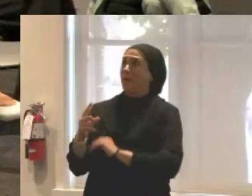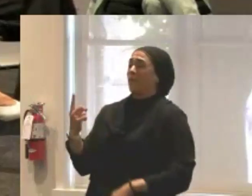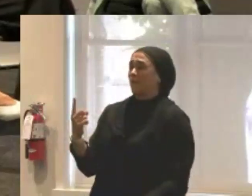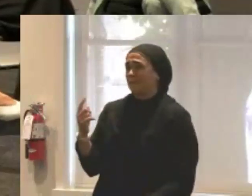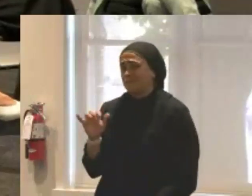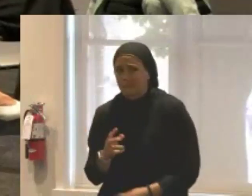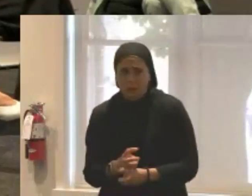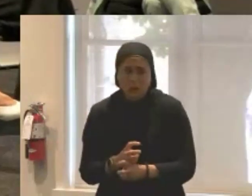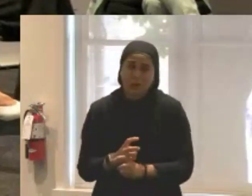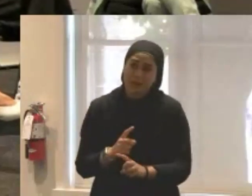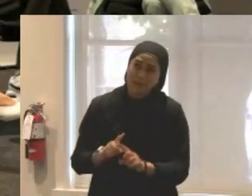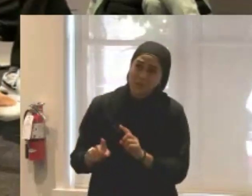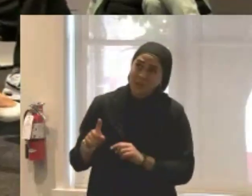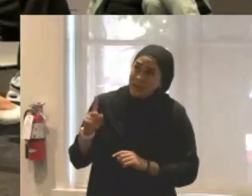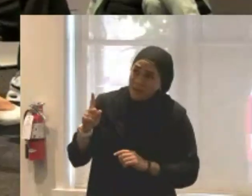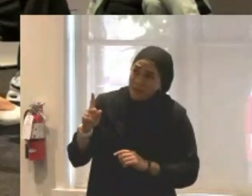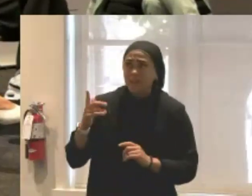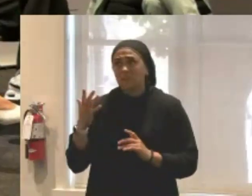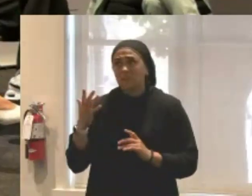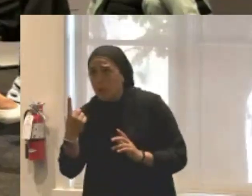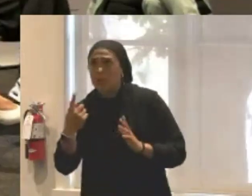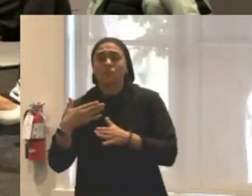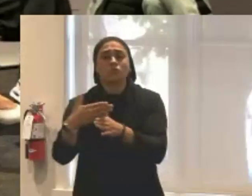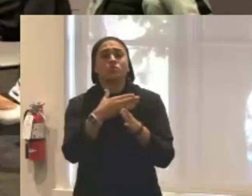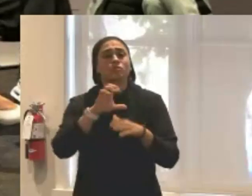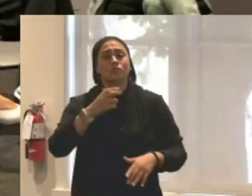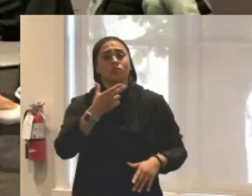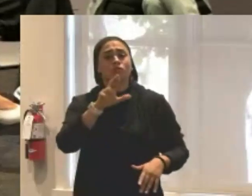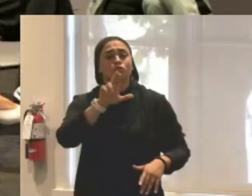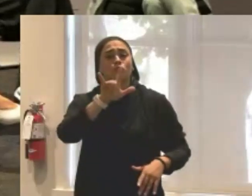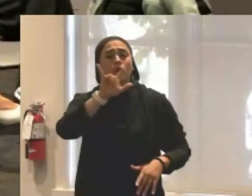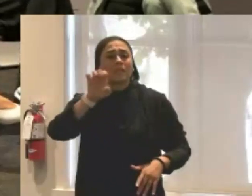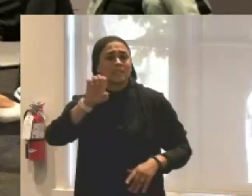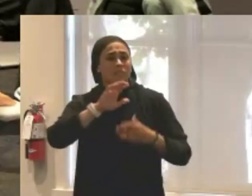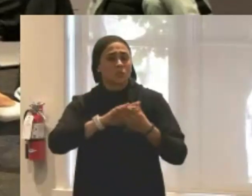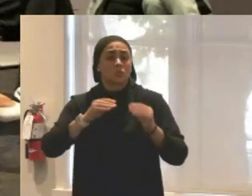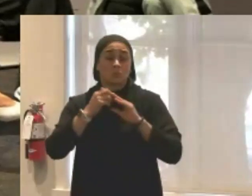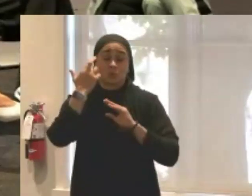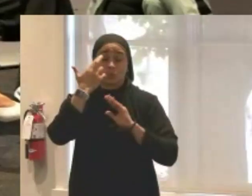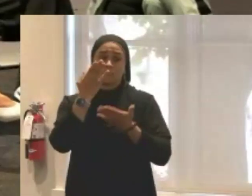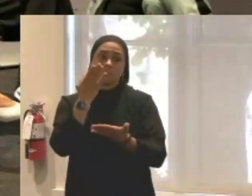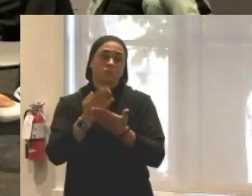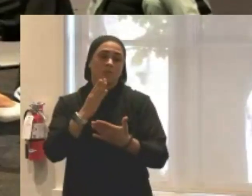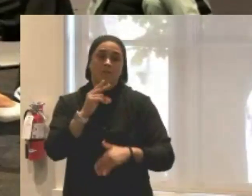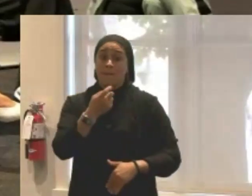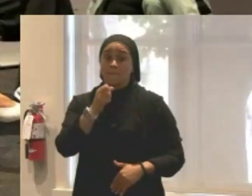had to pick just one, I have to go with Charlie's story, simply because it really shows what a great mentorship program can do for someone.